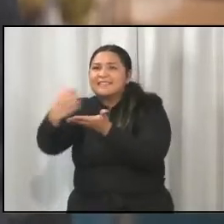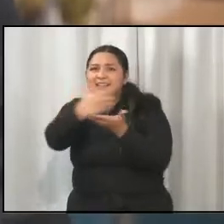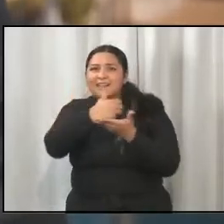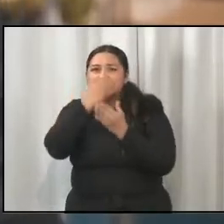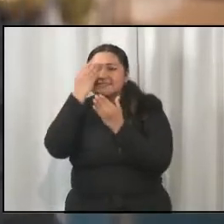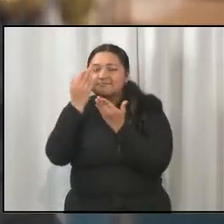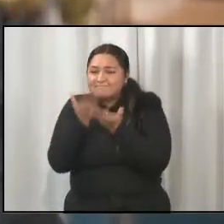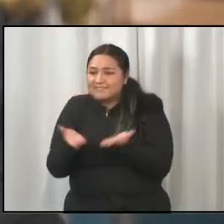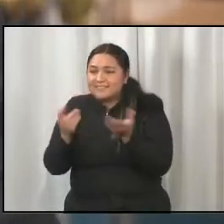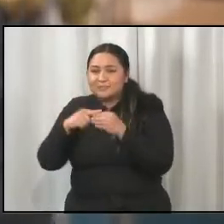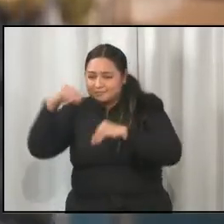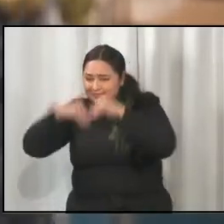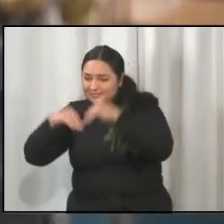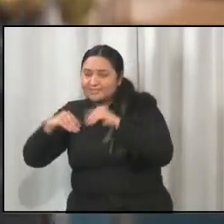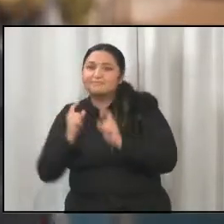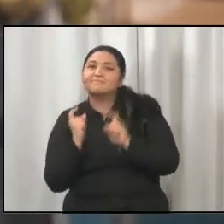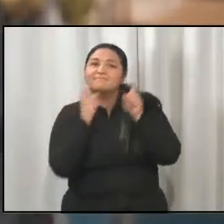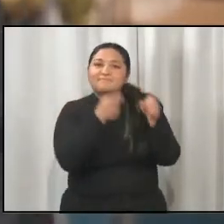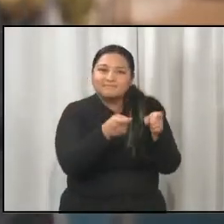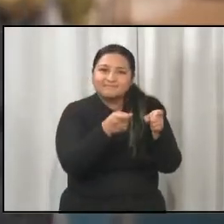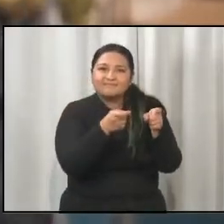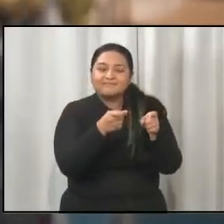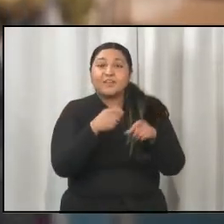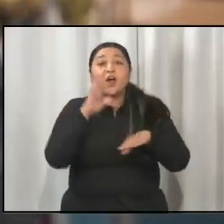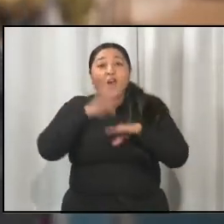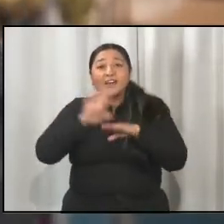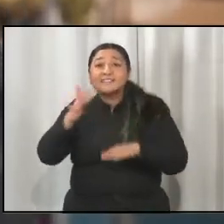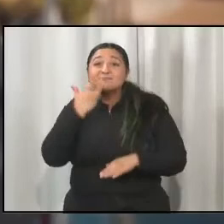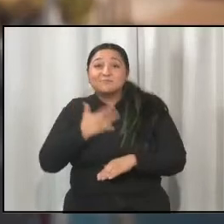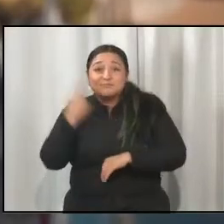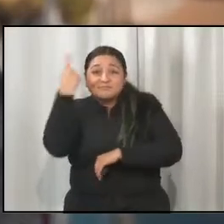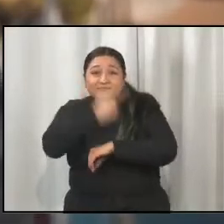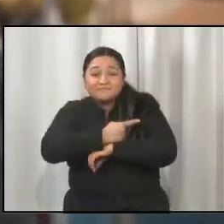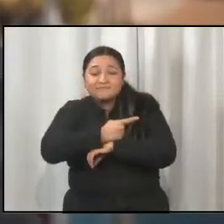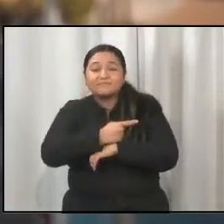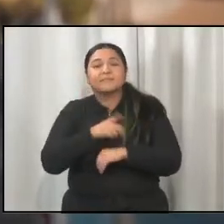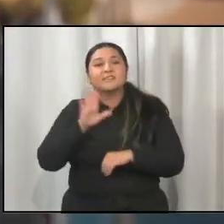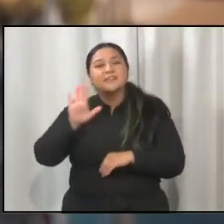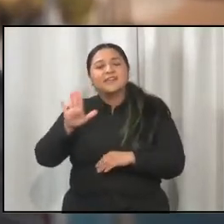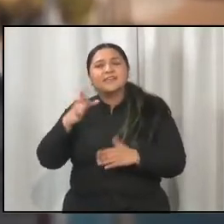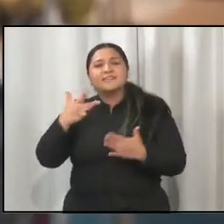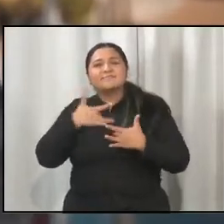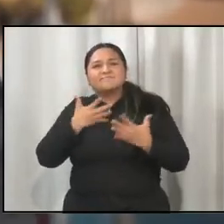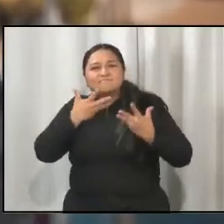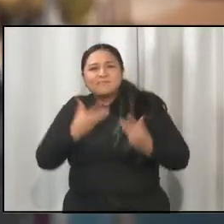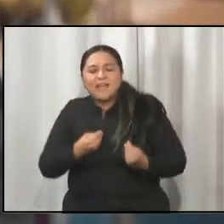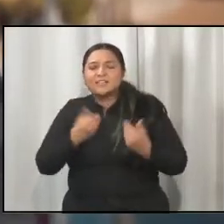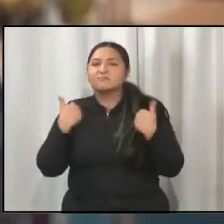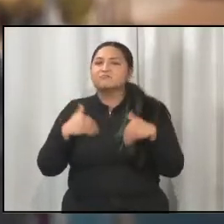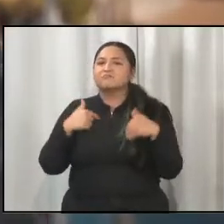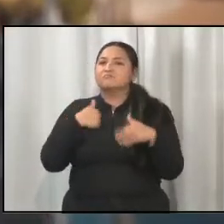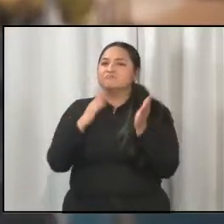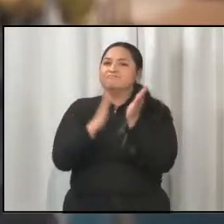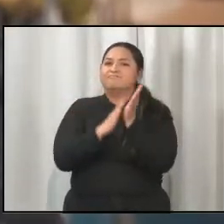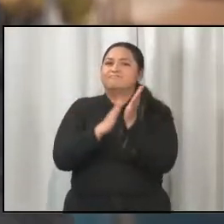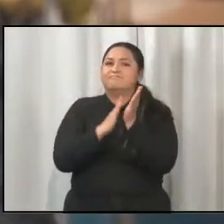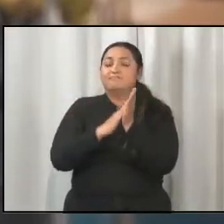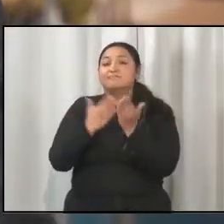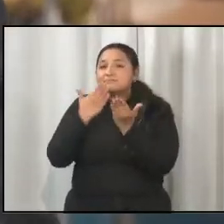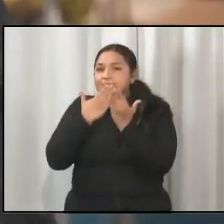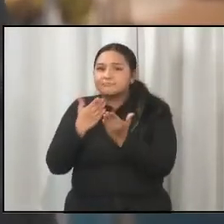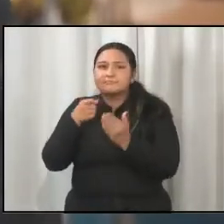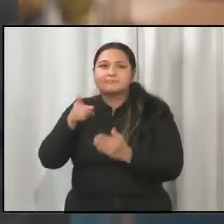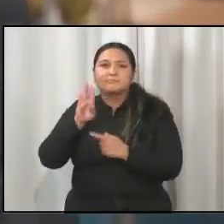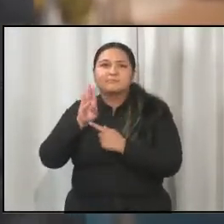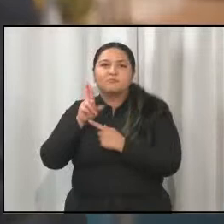on his birthday. This selflessness and compassion for others is praiseworthy, and I want to personally thank the Bryan family for joining